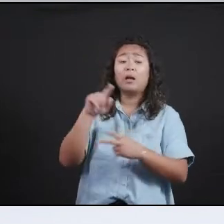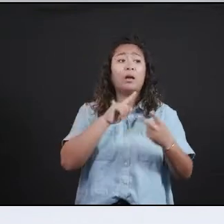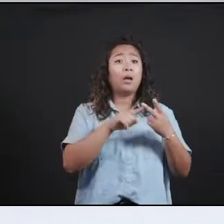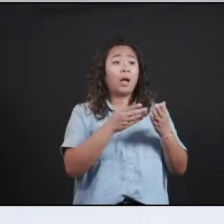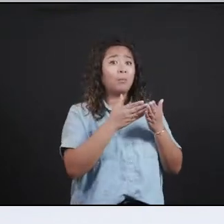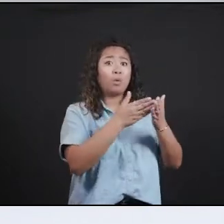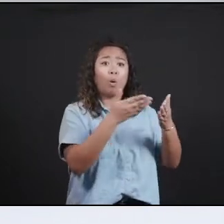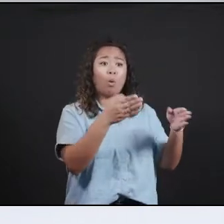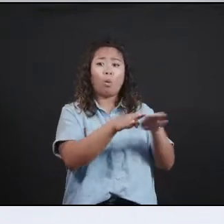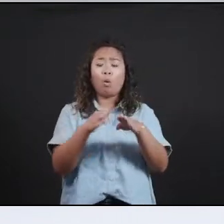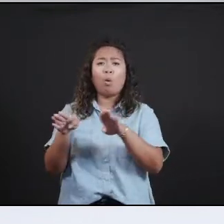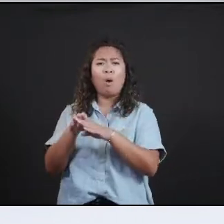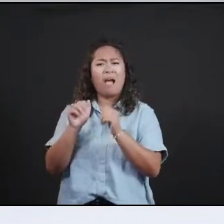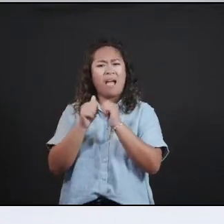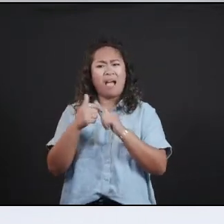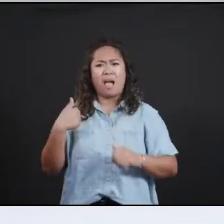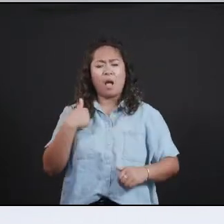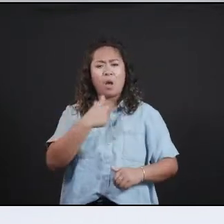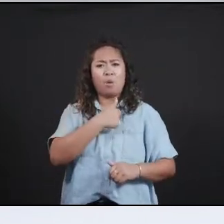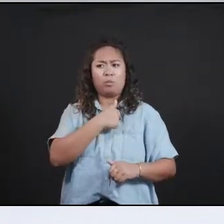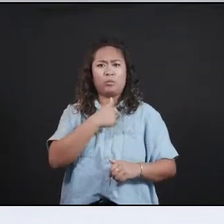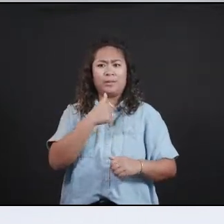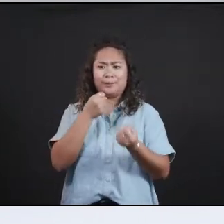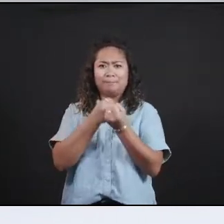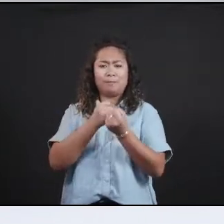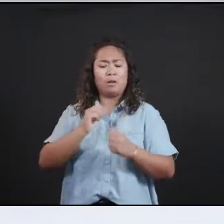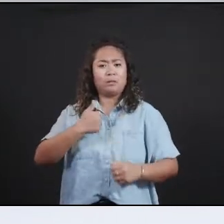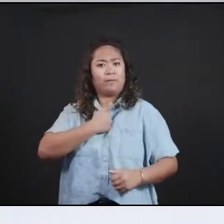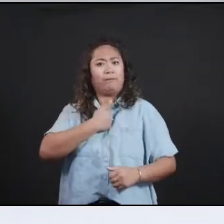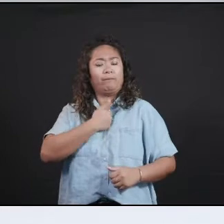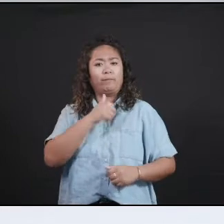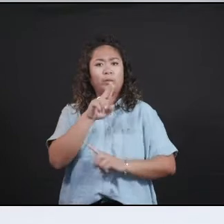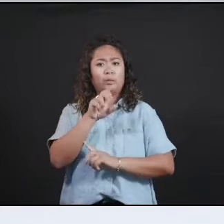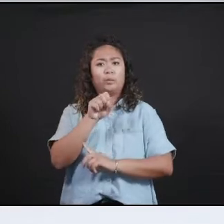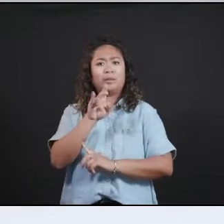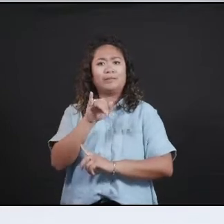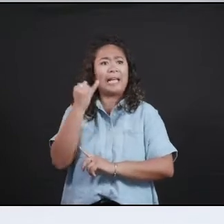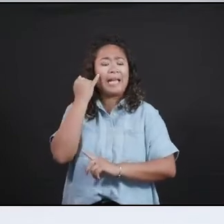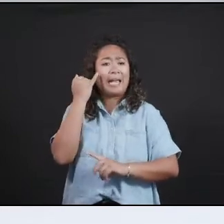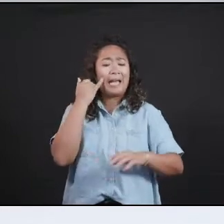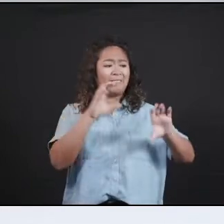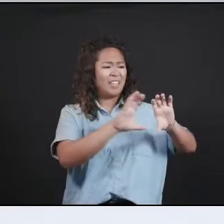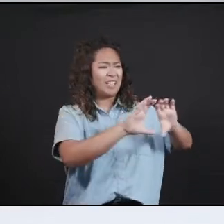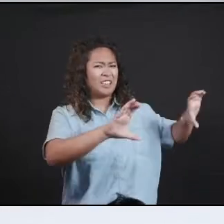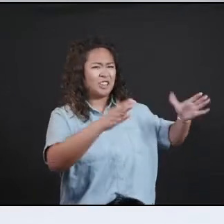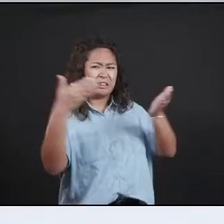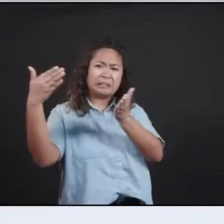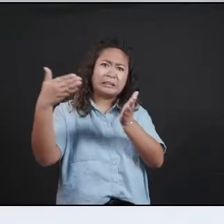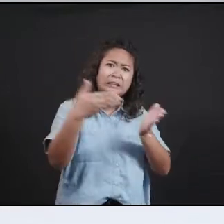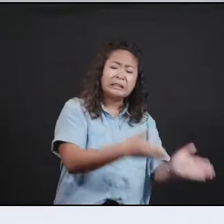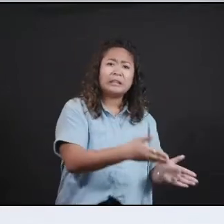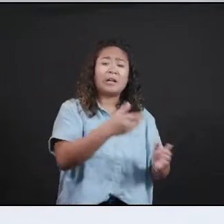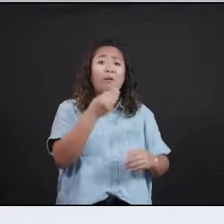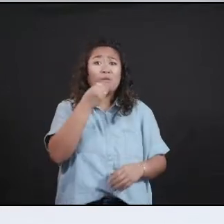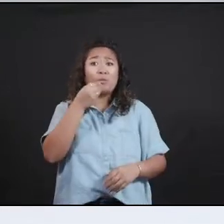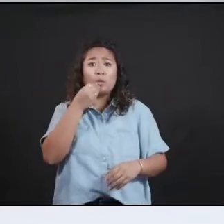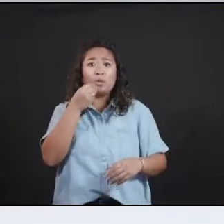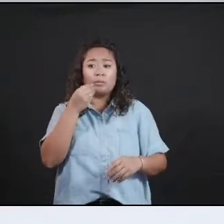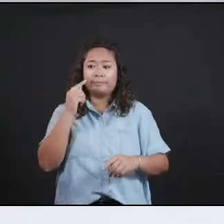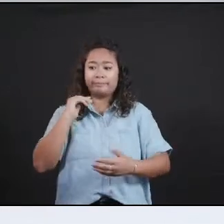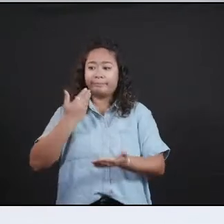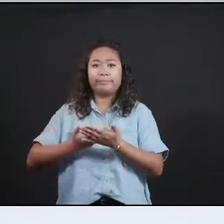COVID-19. It is imperative that we provide a framework that offers a local stimulus and preparation